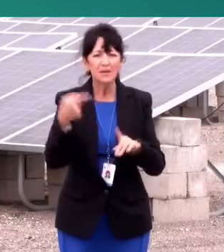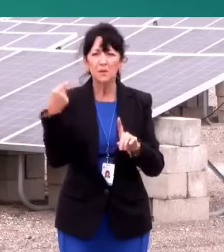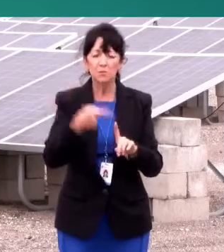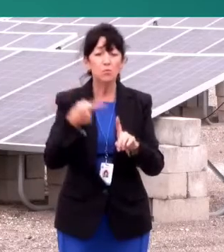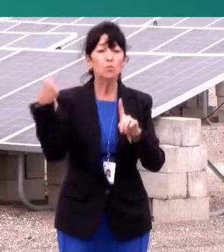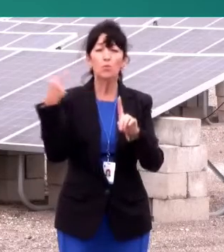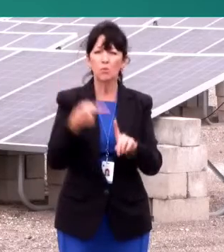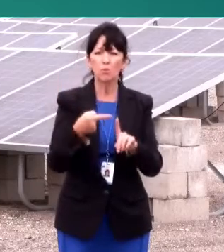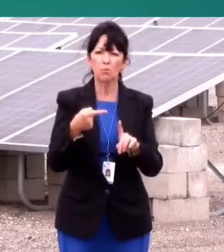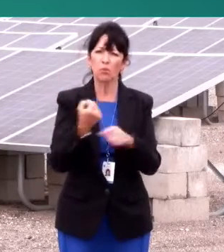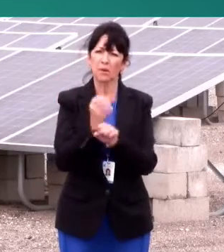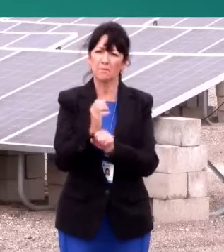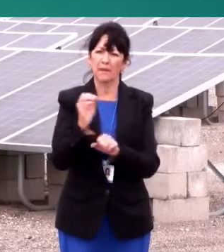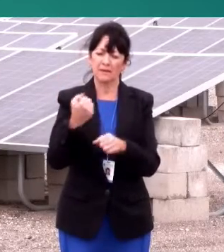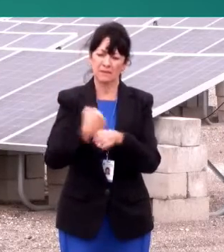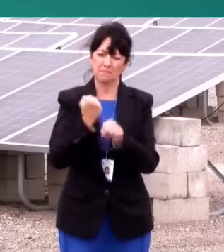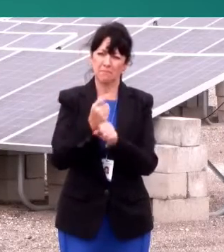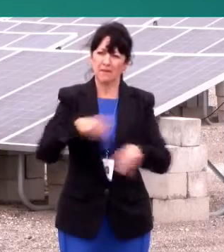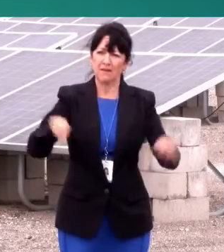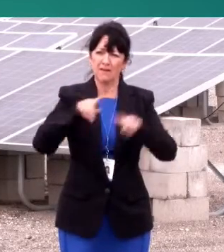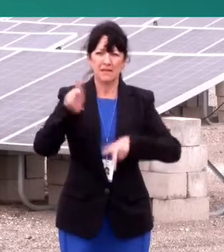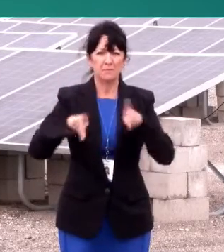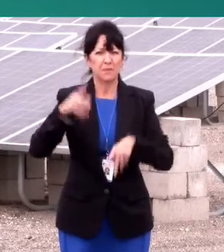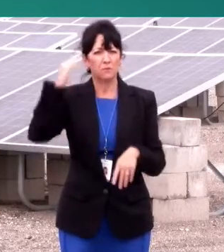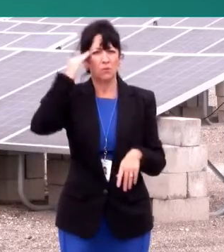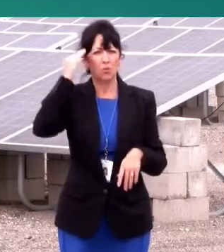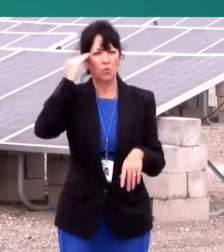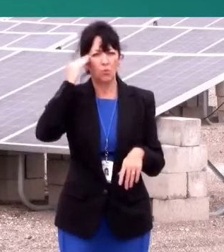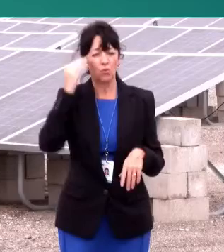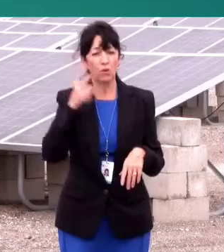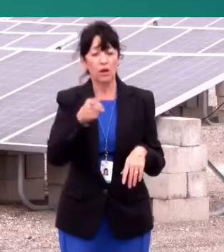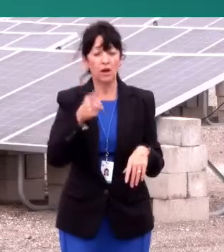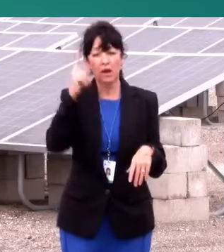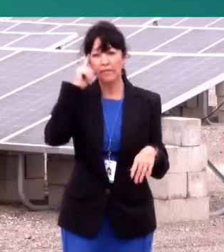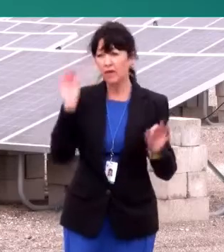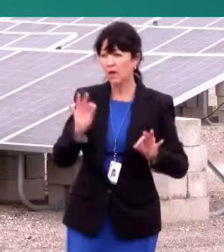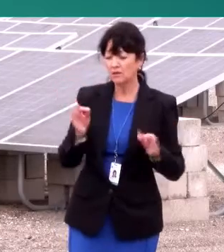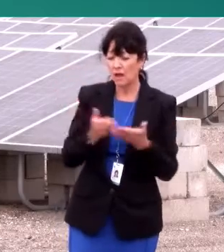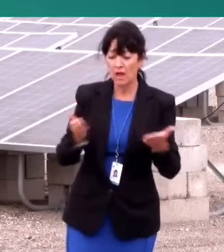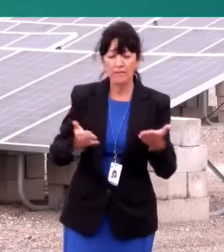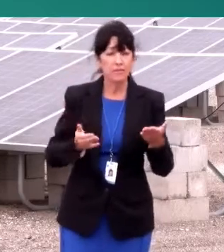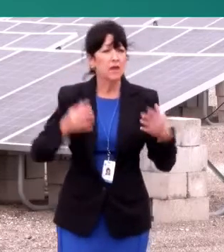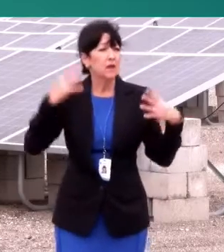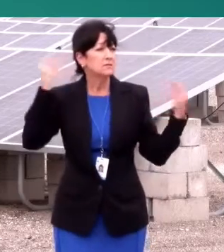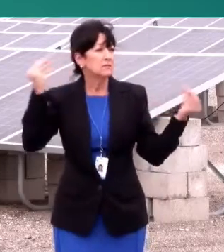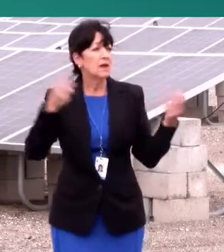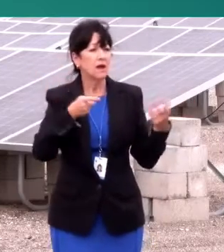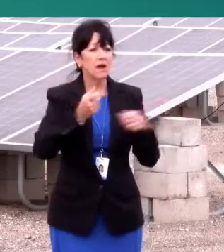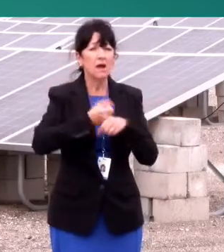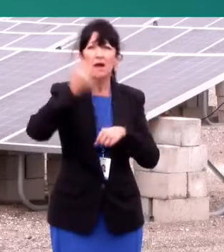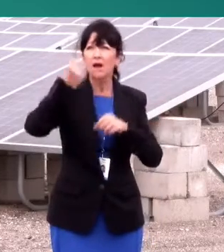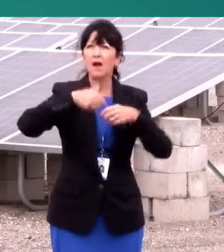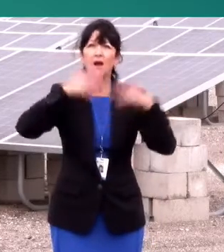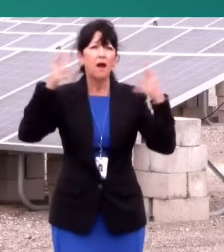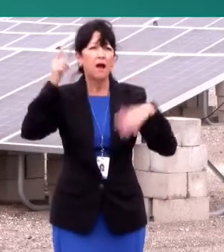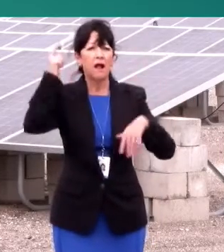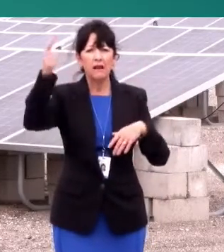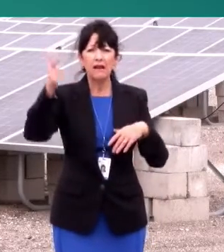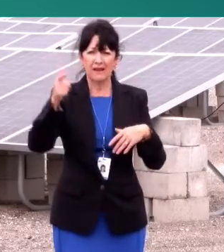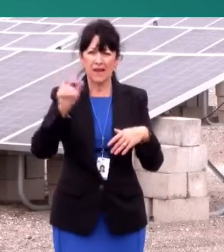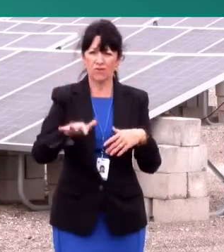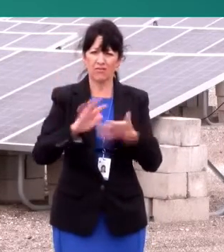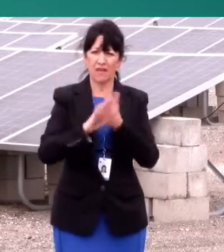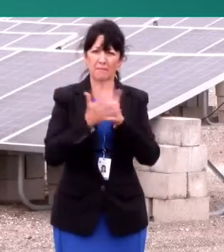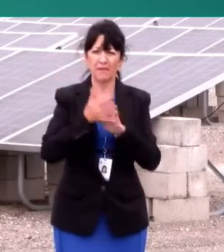sometimes something that is a commodity or a benefit when you have it in your hand becomes a waste later on, and we need to